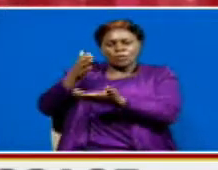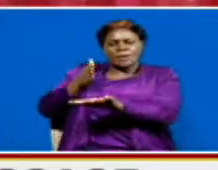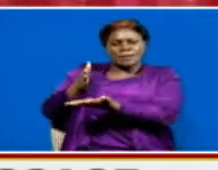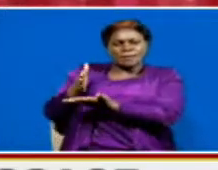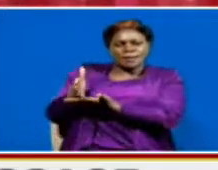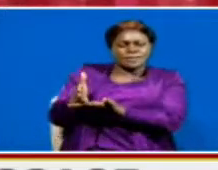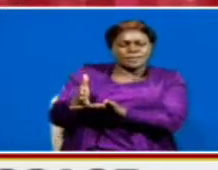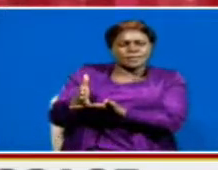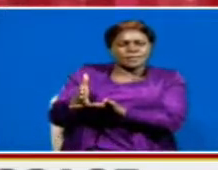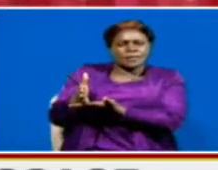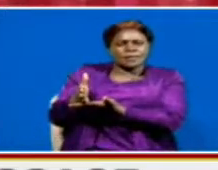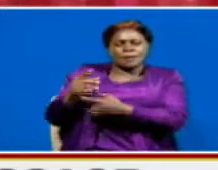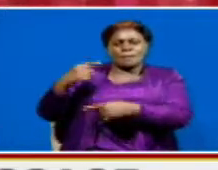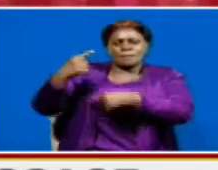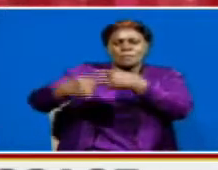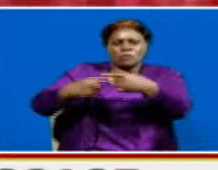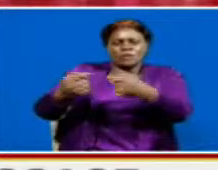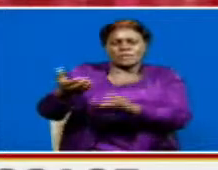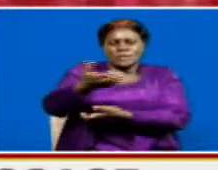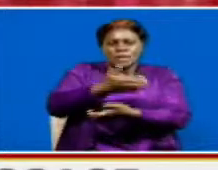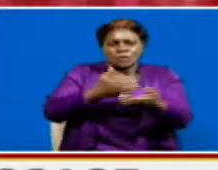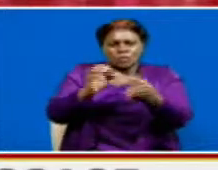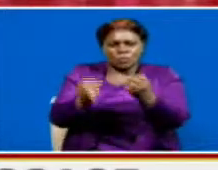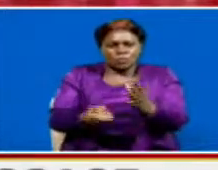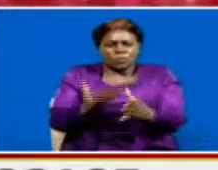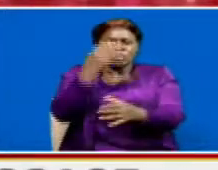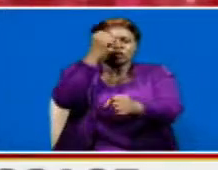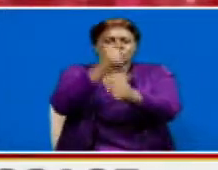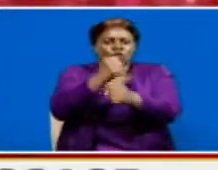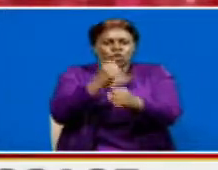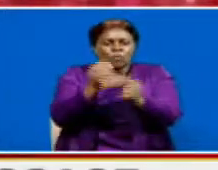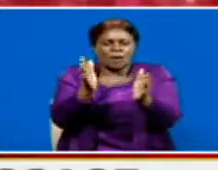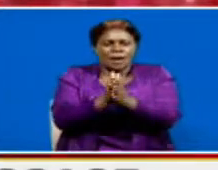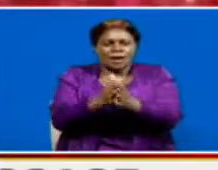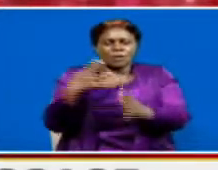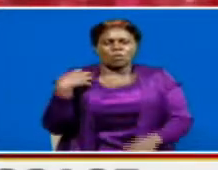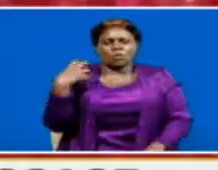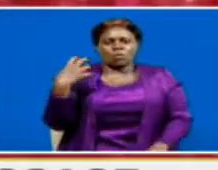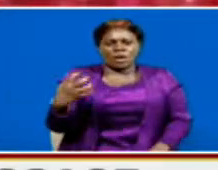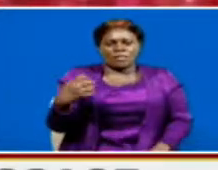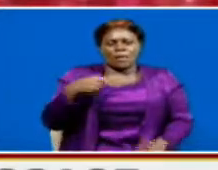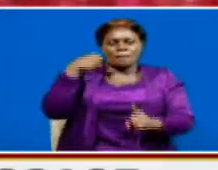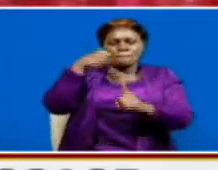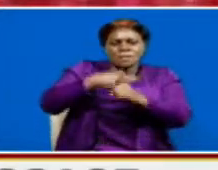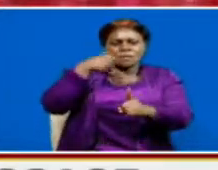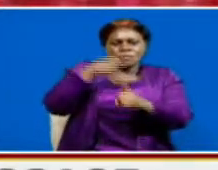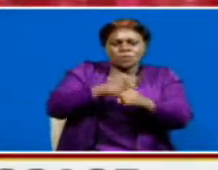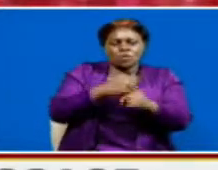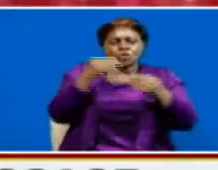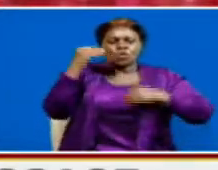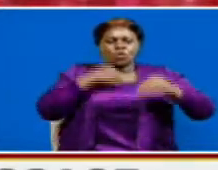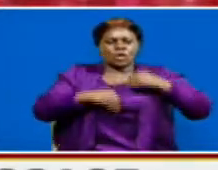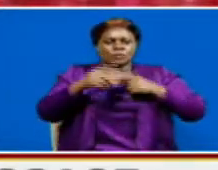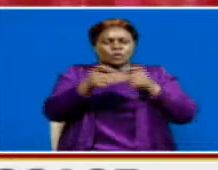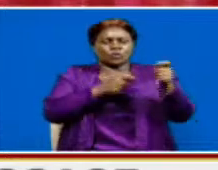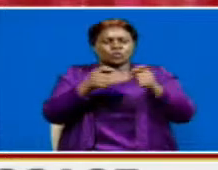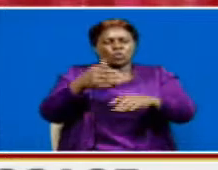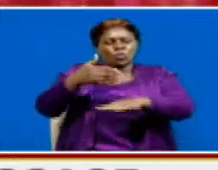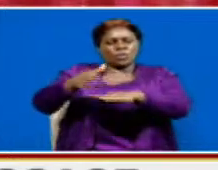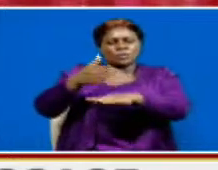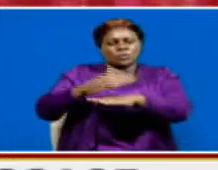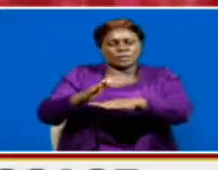rights, a progressive economy creating jobs and wealth, fighting corruption, controlling